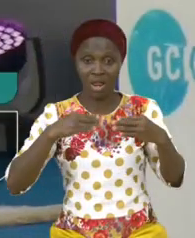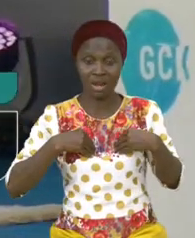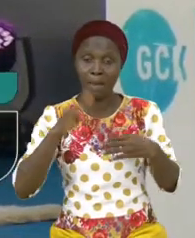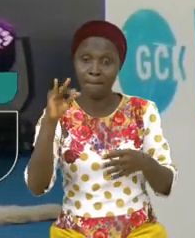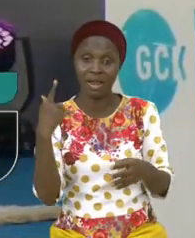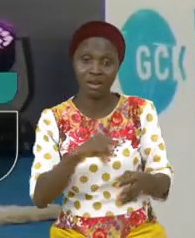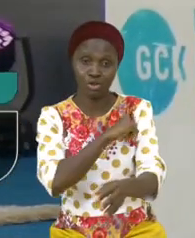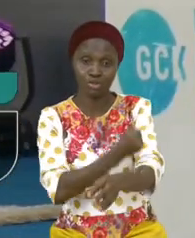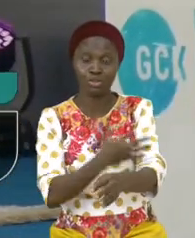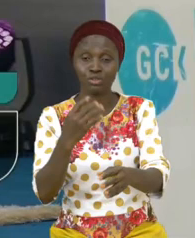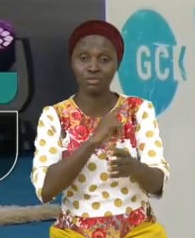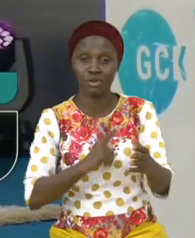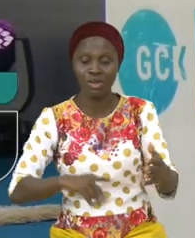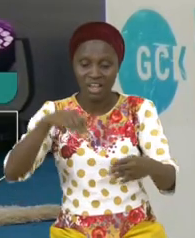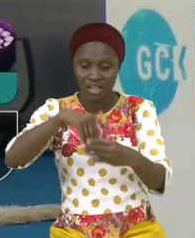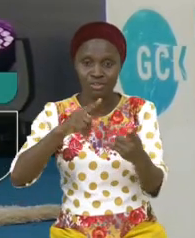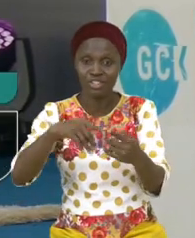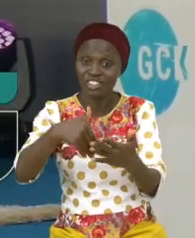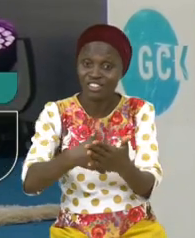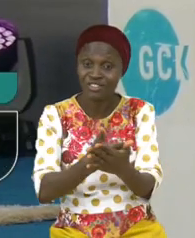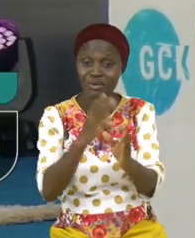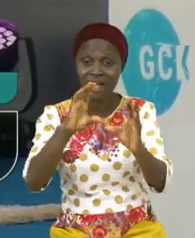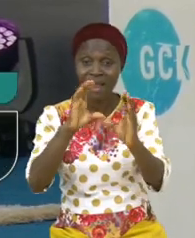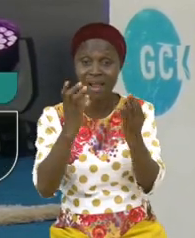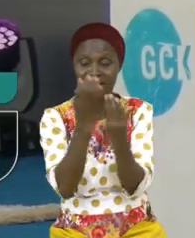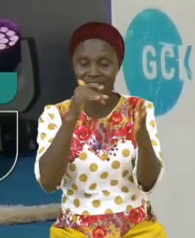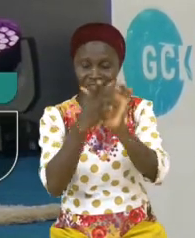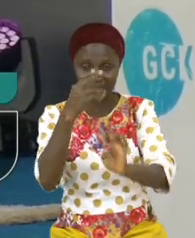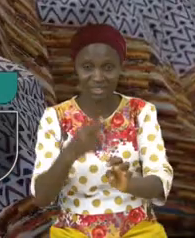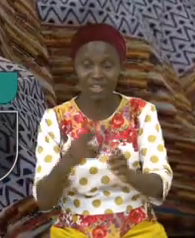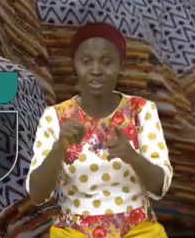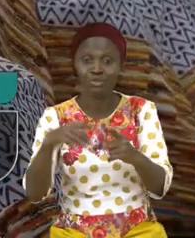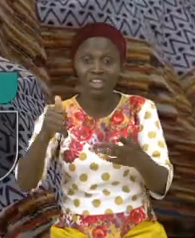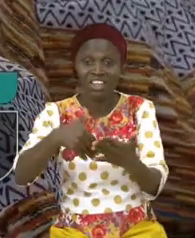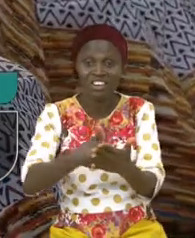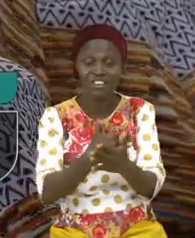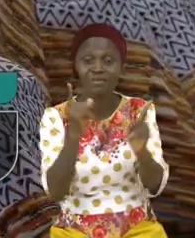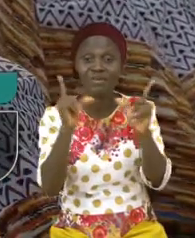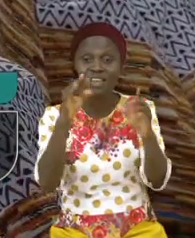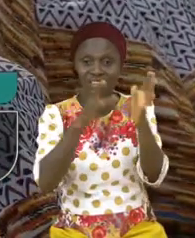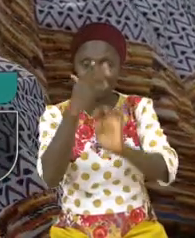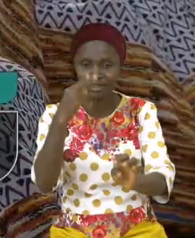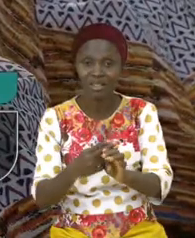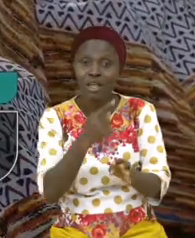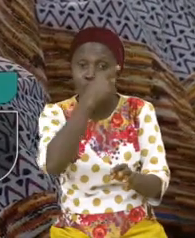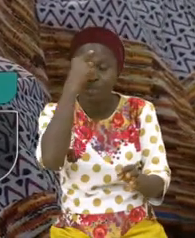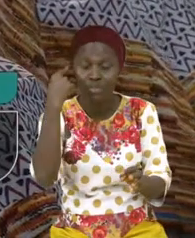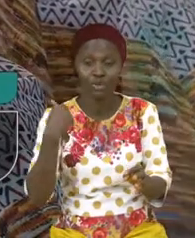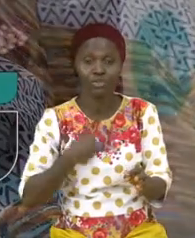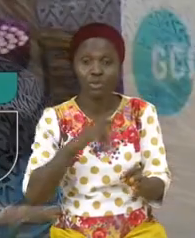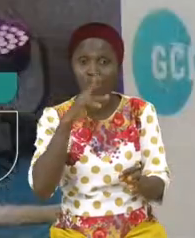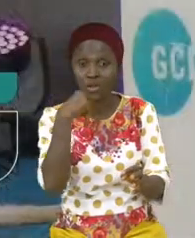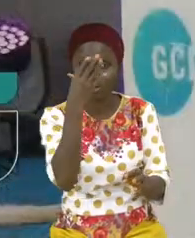Lord into a new class. Into a new level. Because we're told